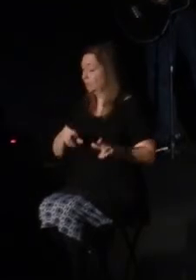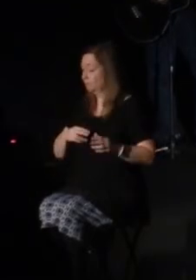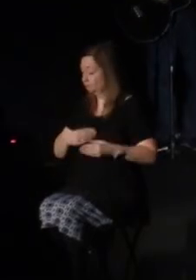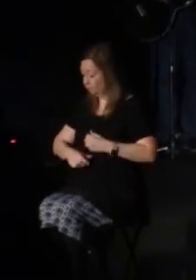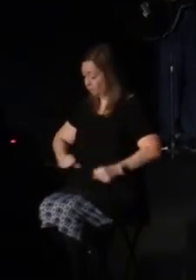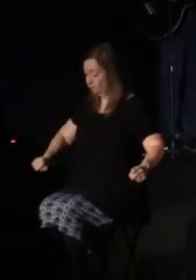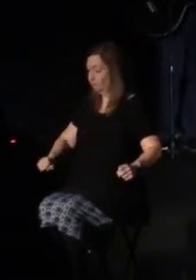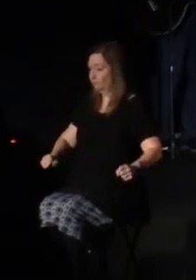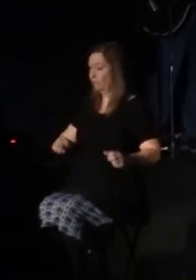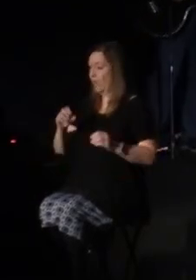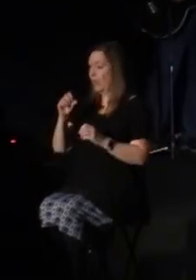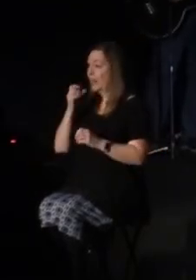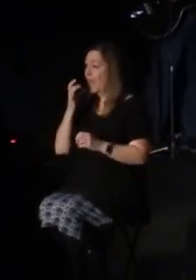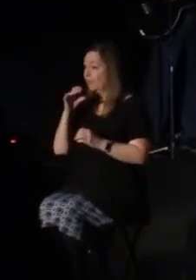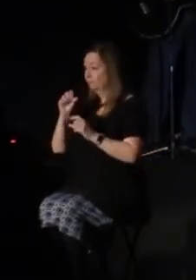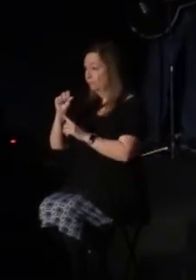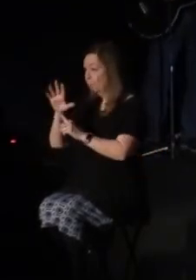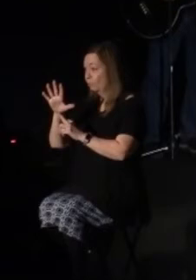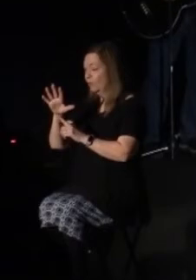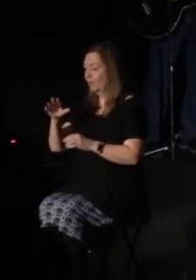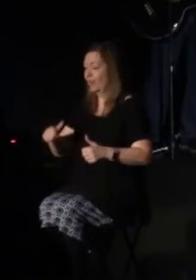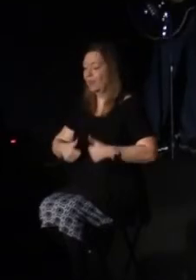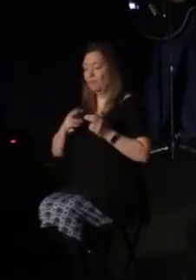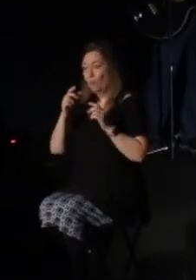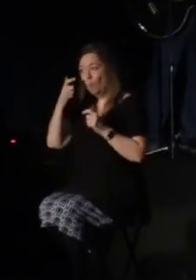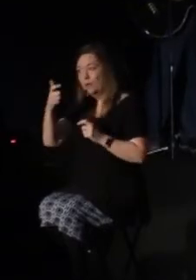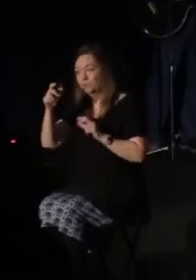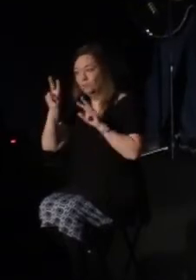them tight and turn on our lamps and live watchful and ready.